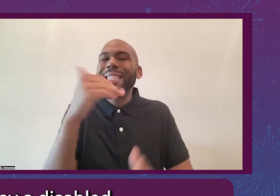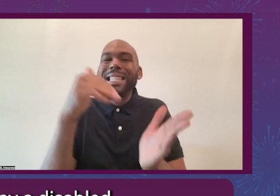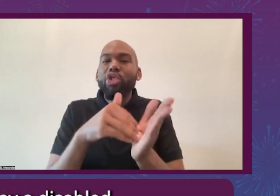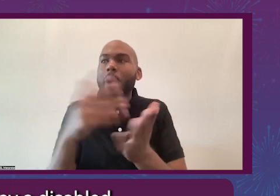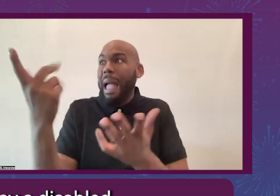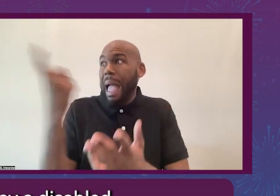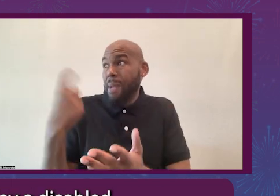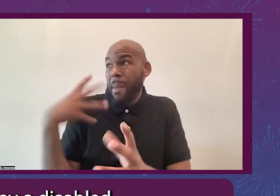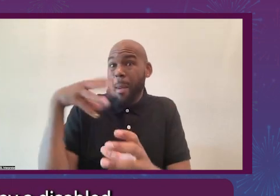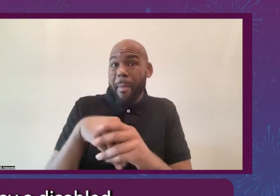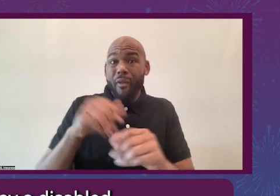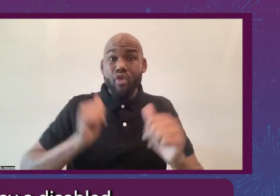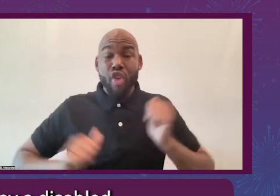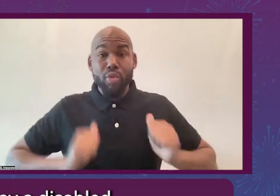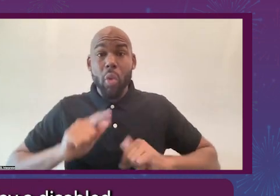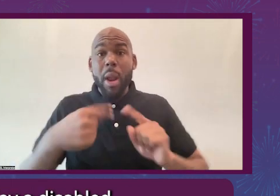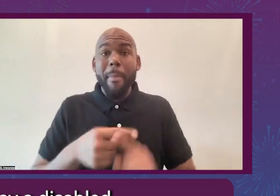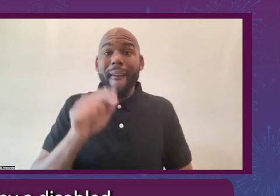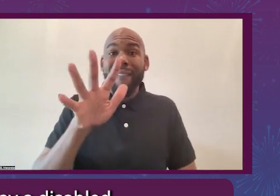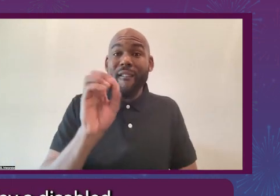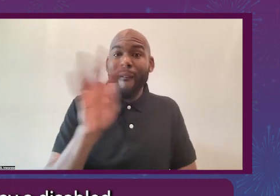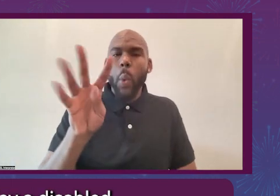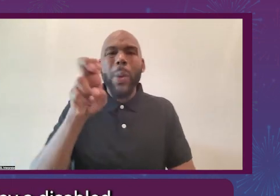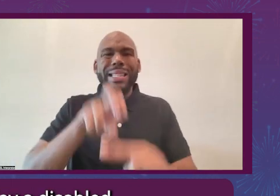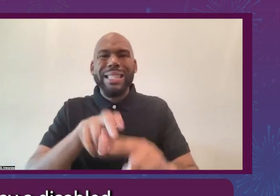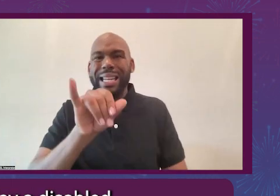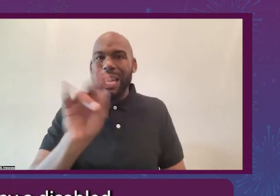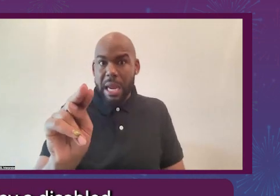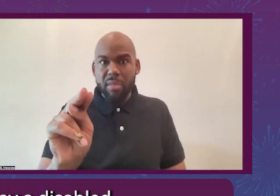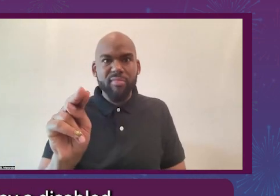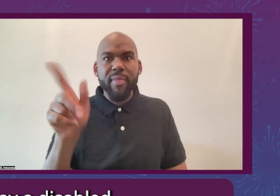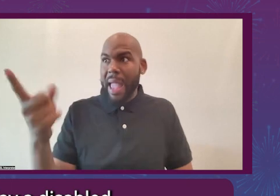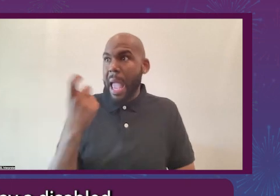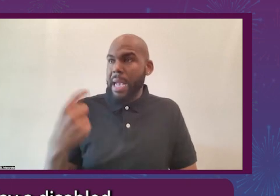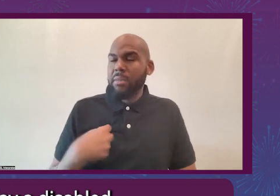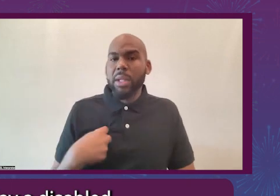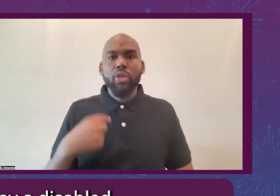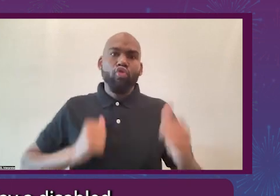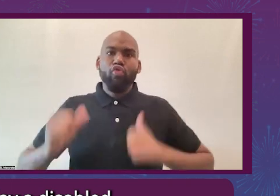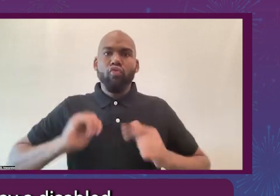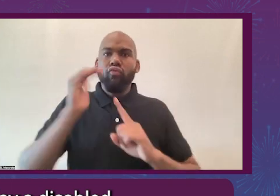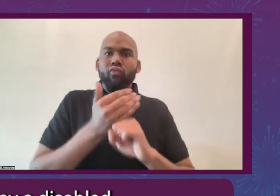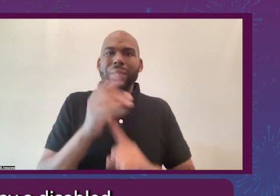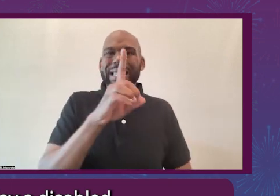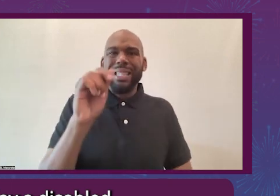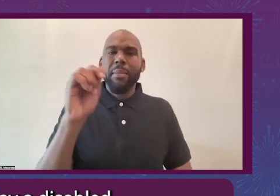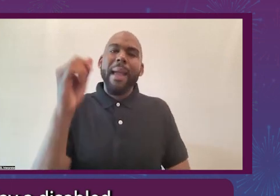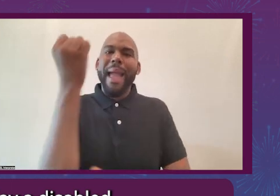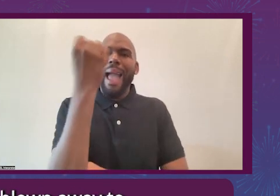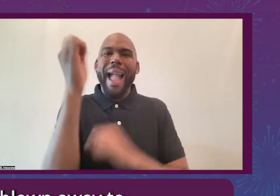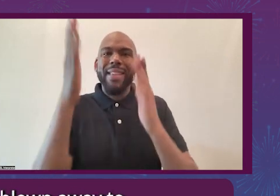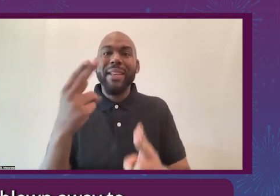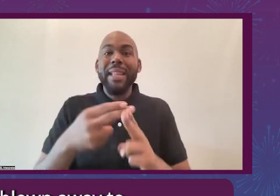about the 504 sit-in. They asked me to play a disabled activist named Judy Heumann.